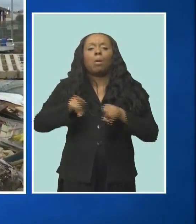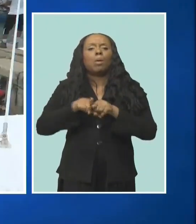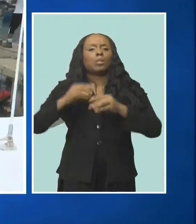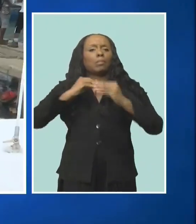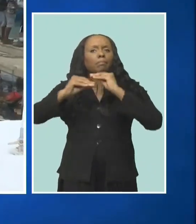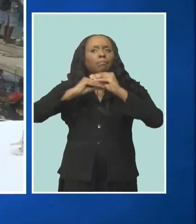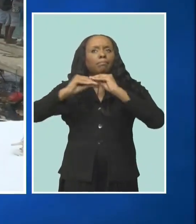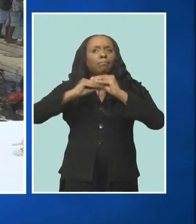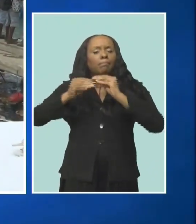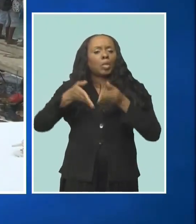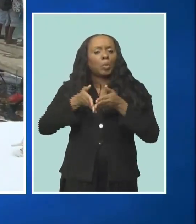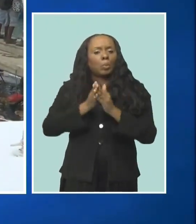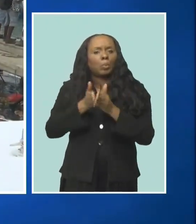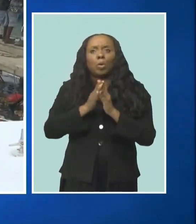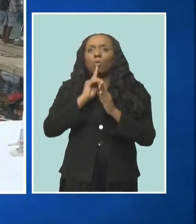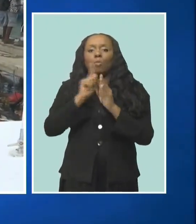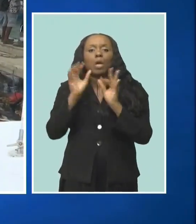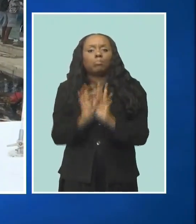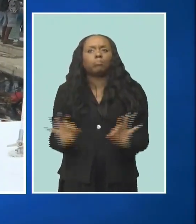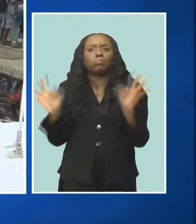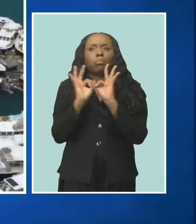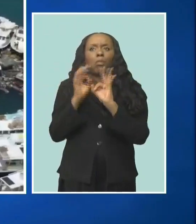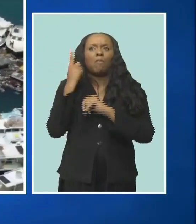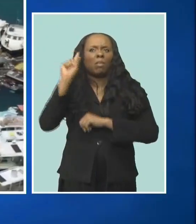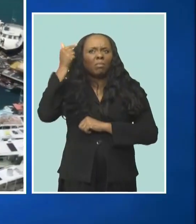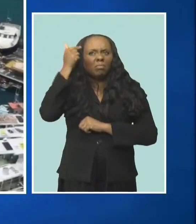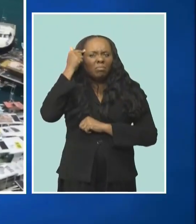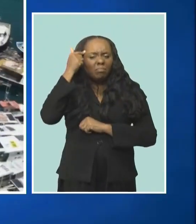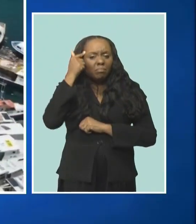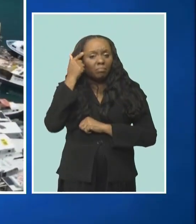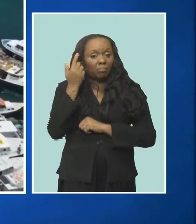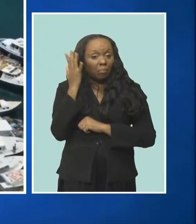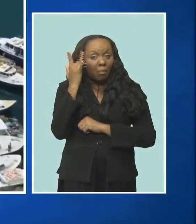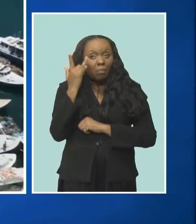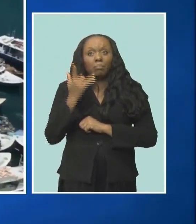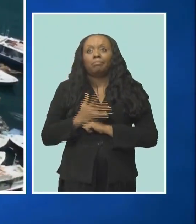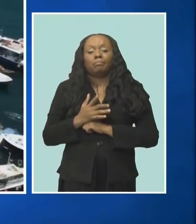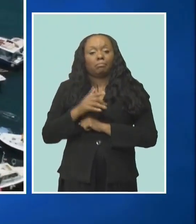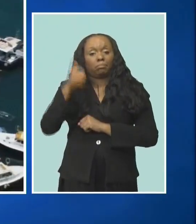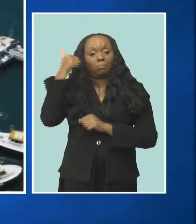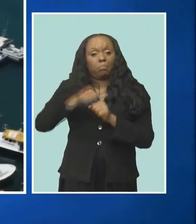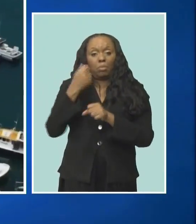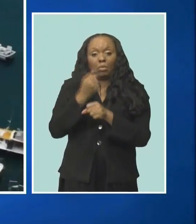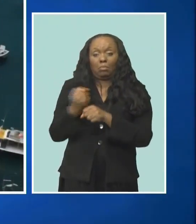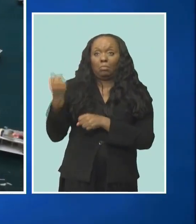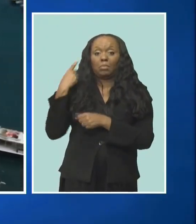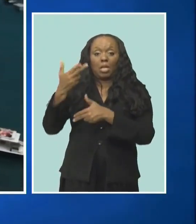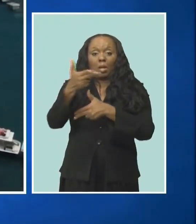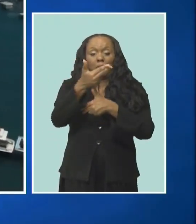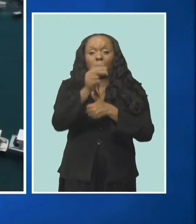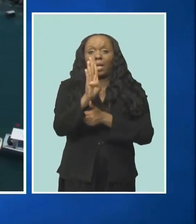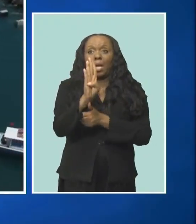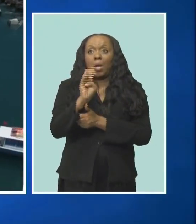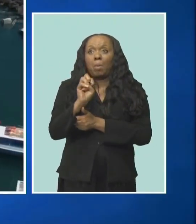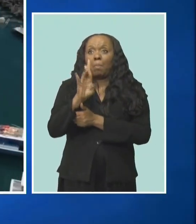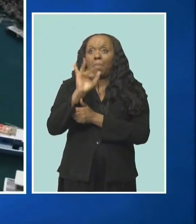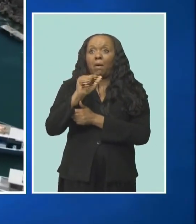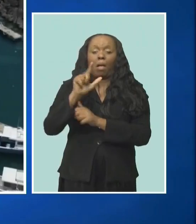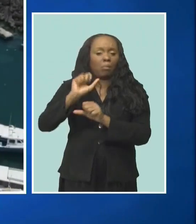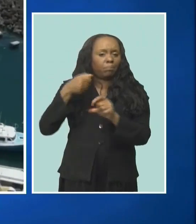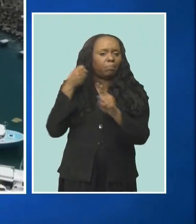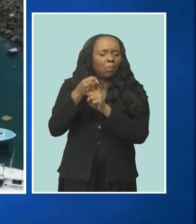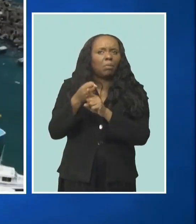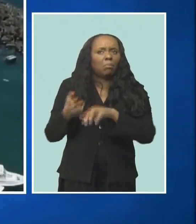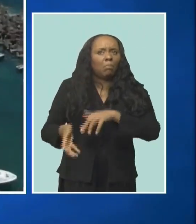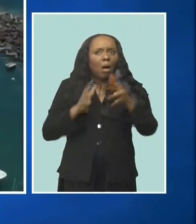vessels are all top priority for our government as the island recovers from the aftermath of last year's Hurricane Beryl. Minister